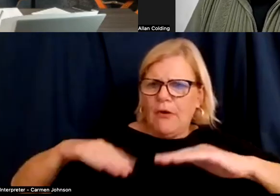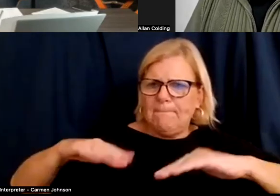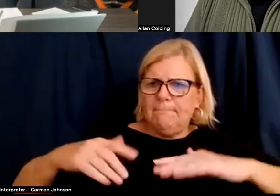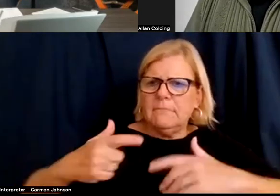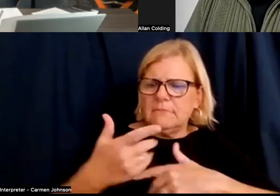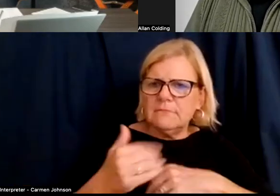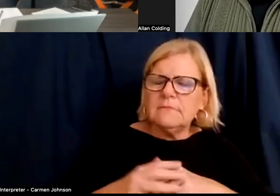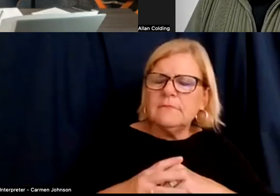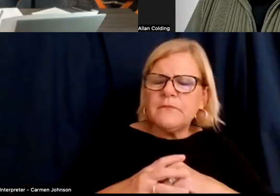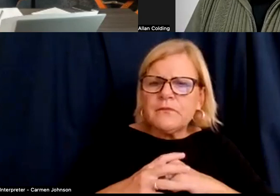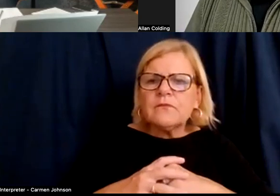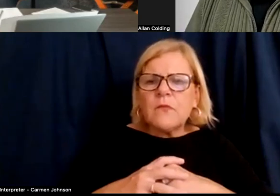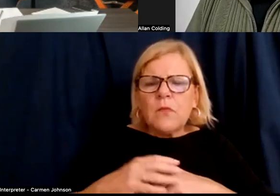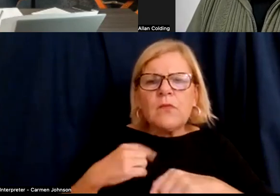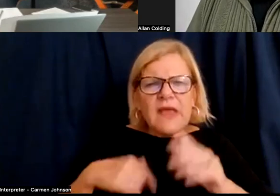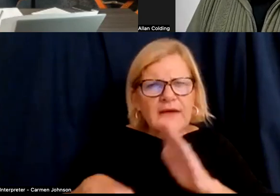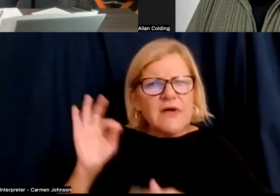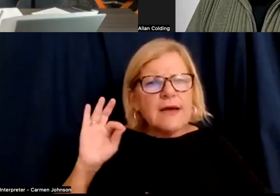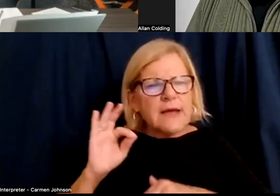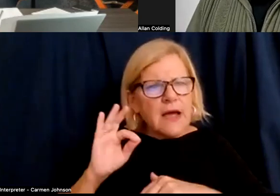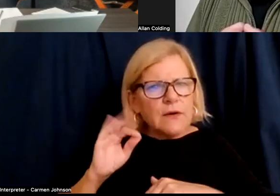there. Found out how